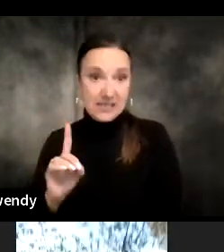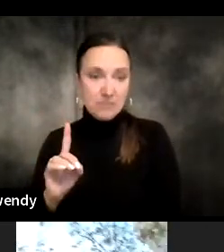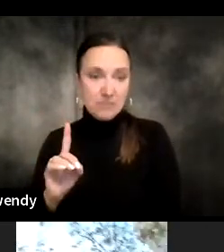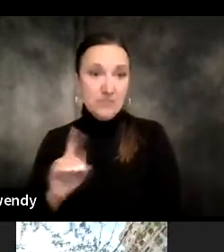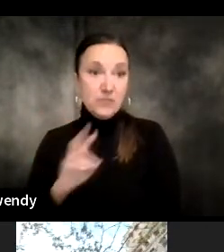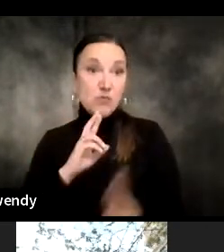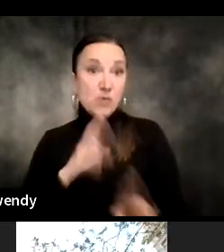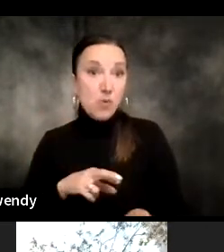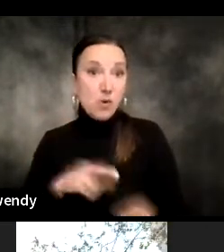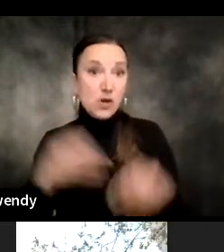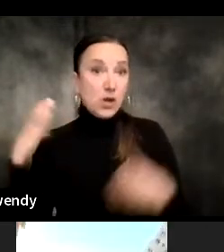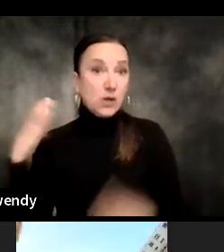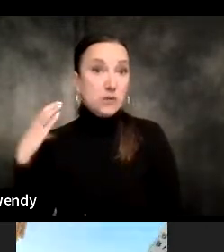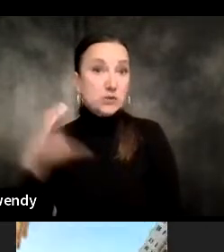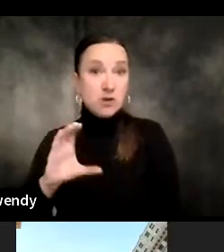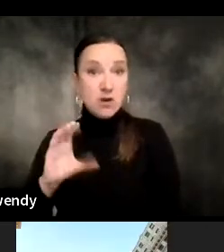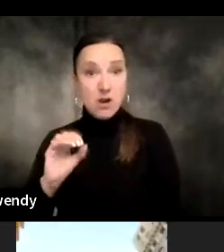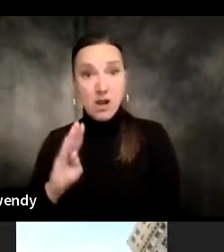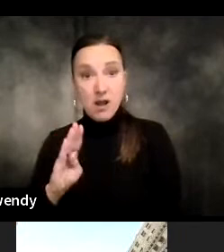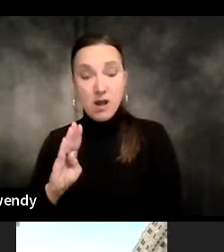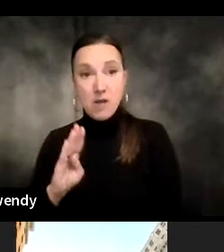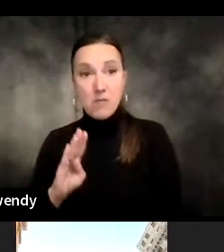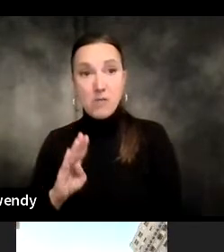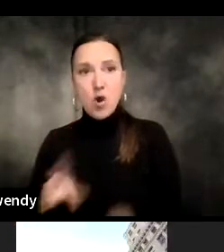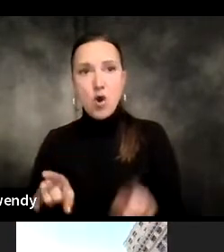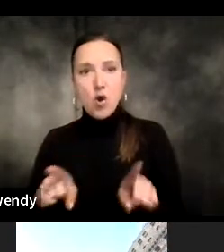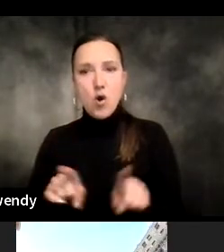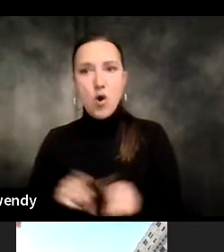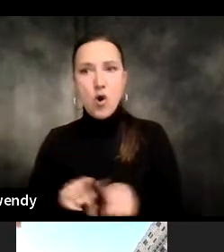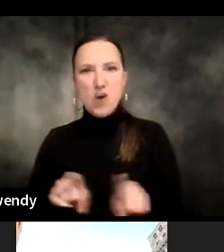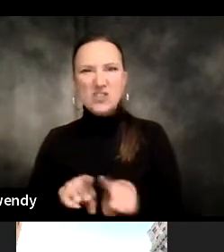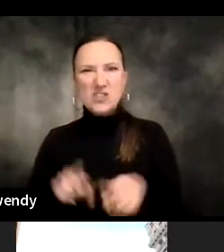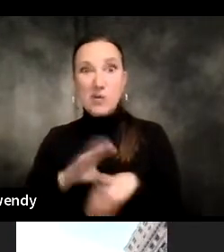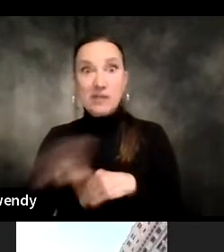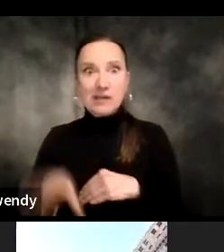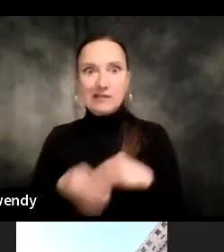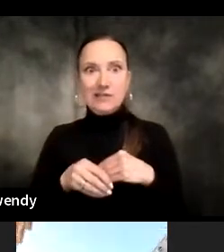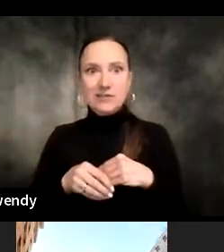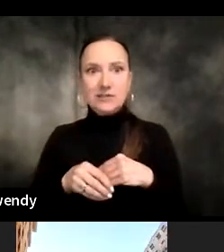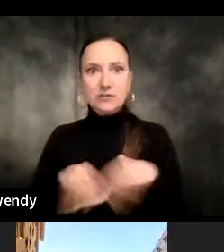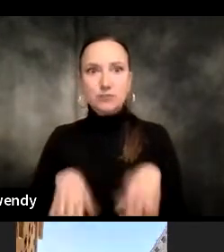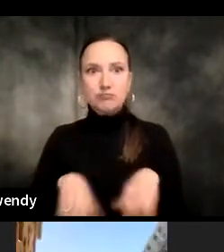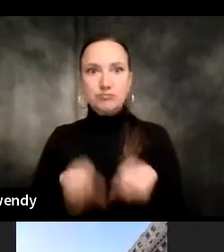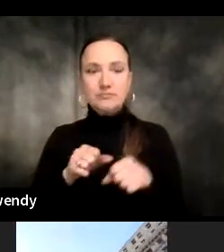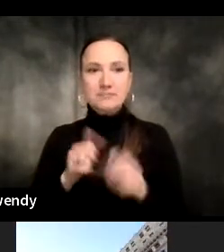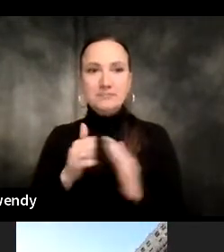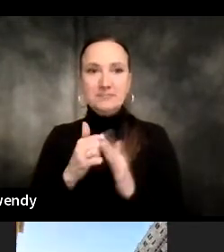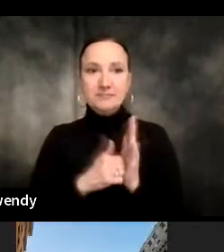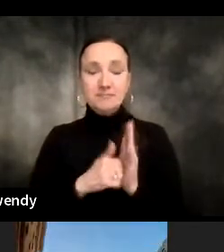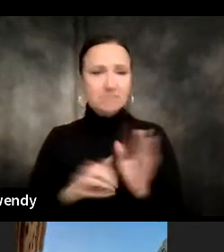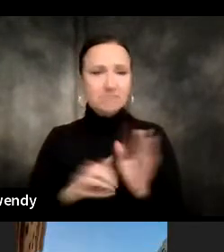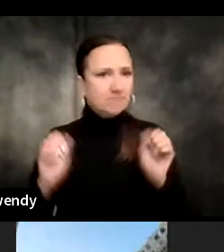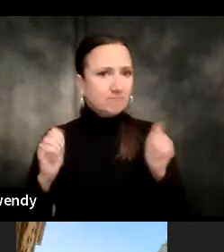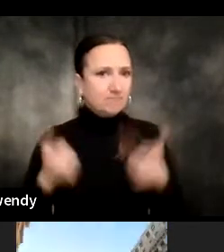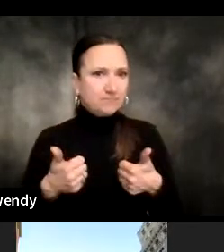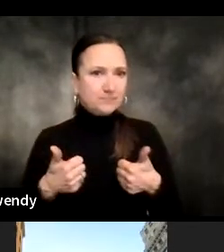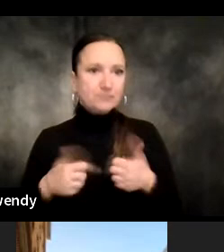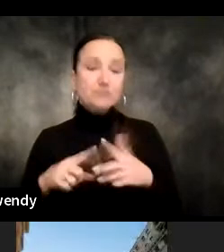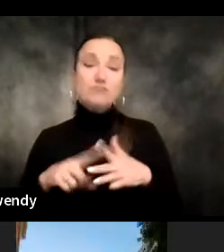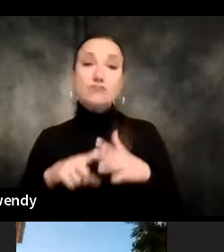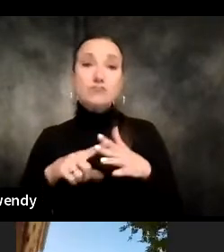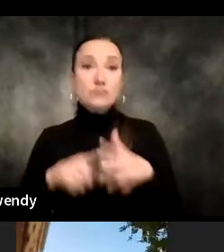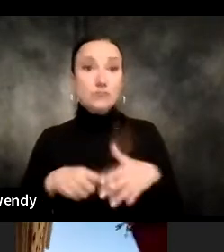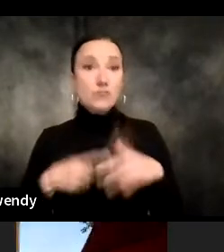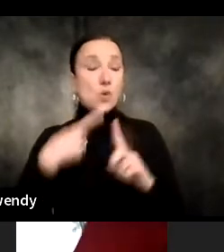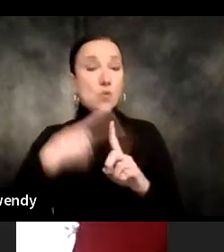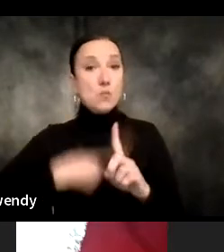and also the addition that you made to the agenda? Of course. Start with the